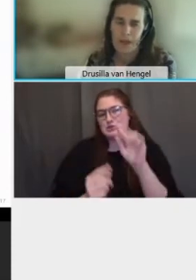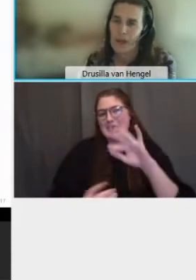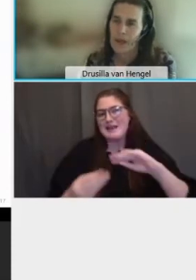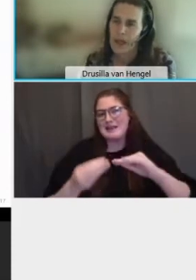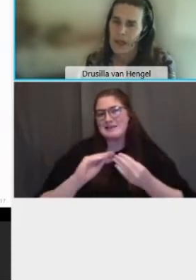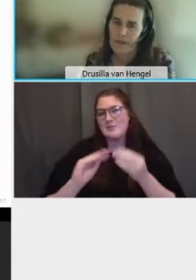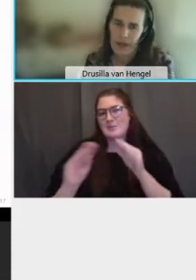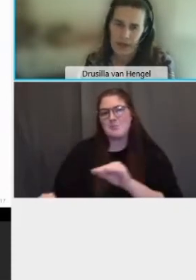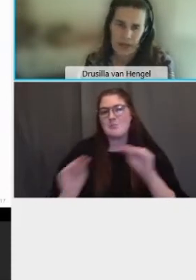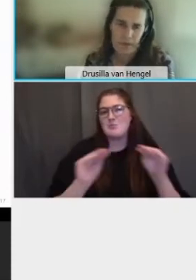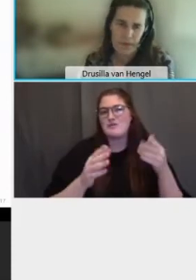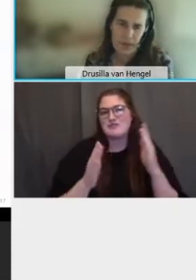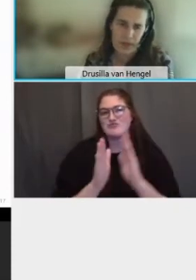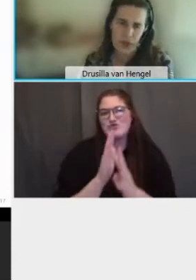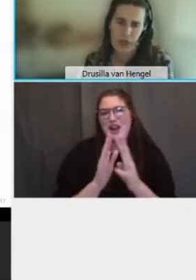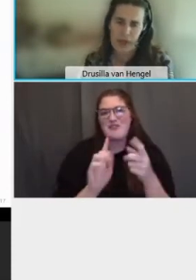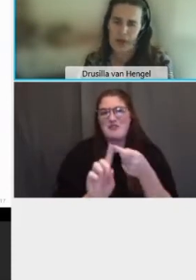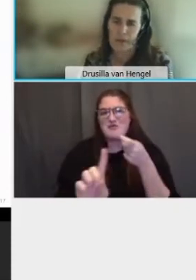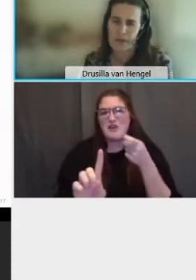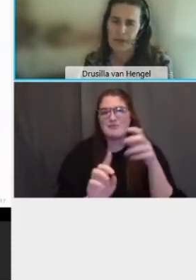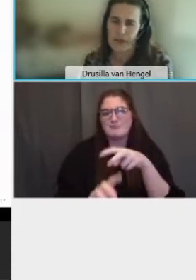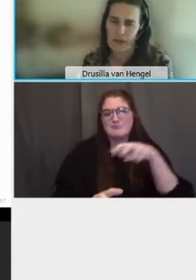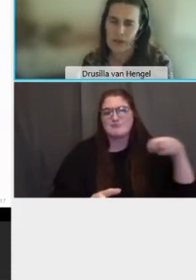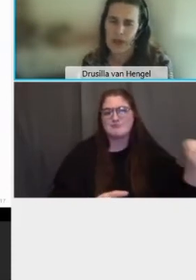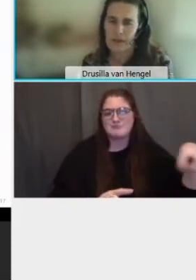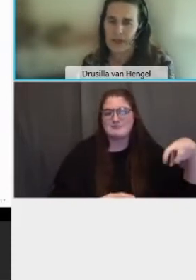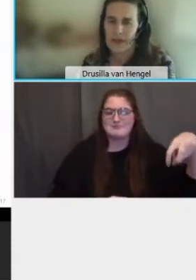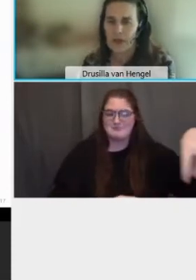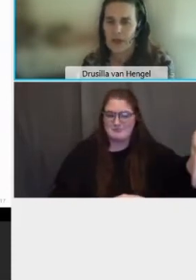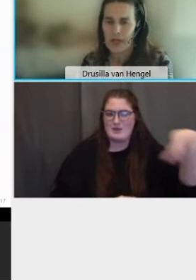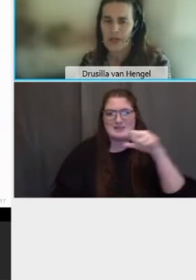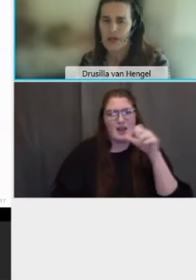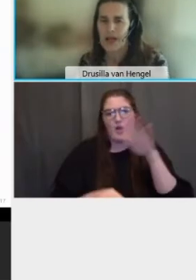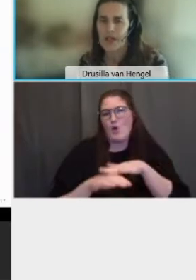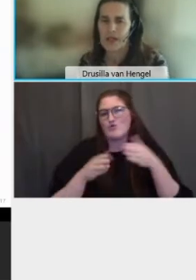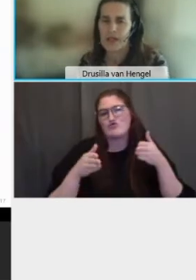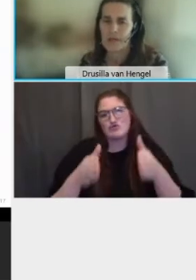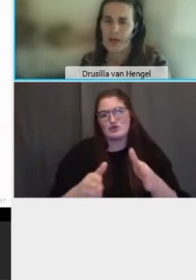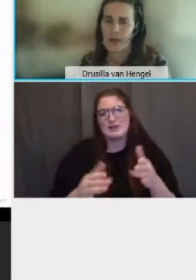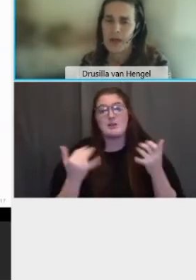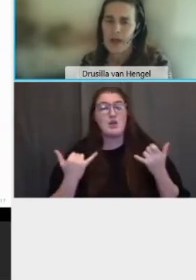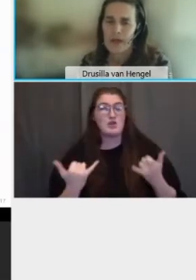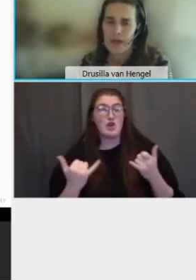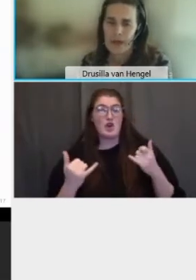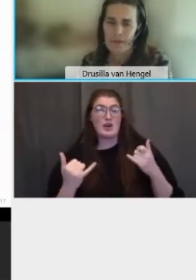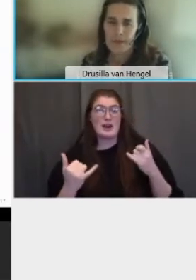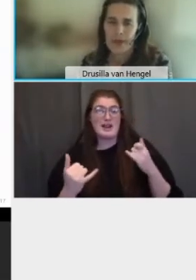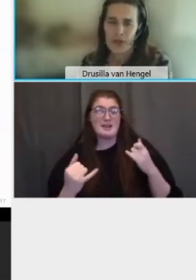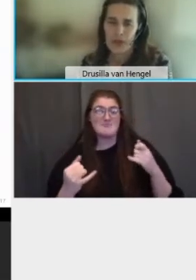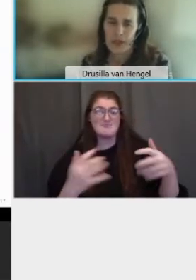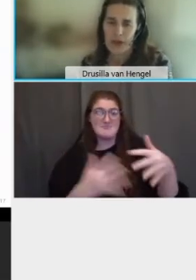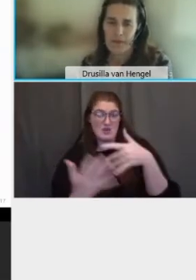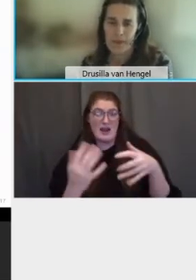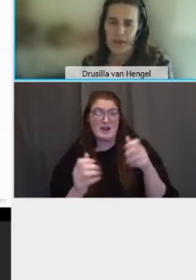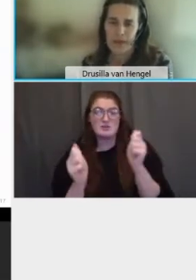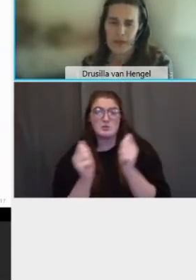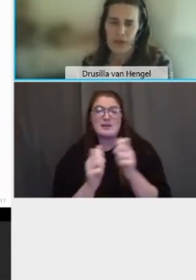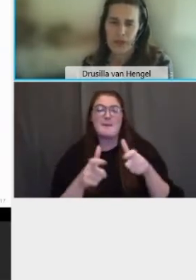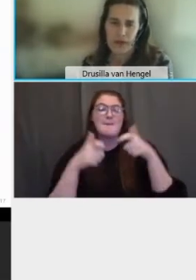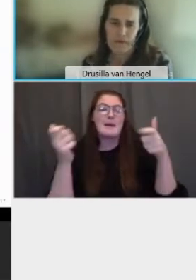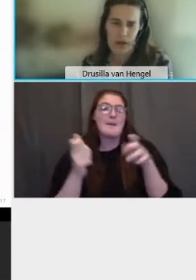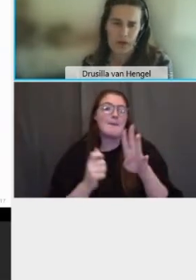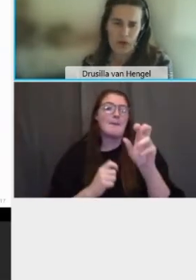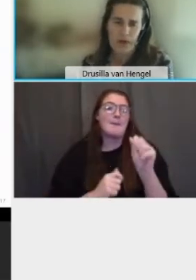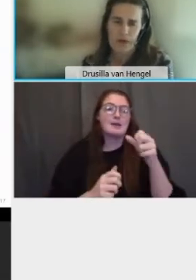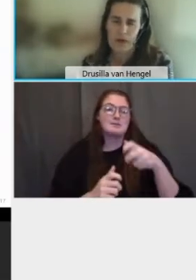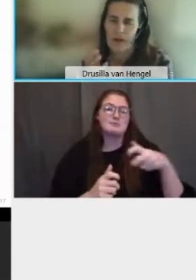street. And finally, big bus circulator and bicycle conflicts. The current interactions among the big bus circulator and bikes on the